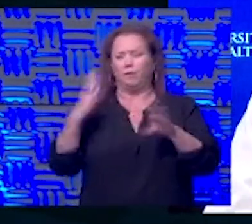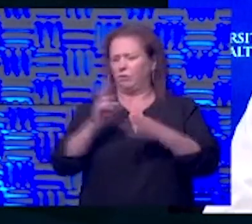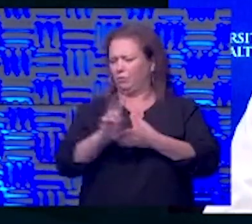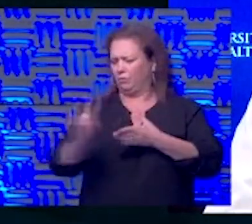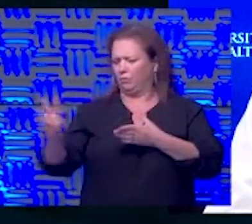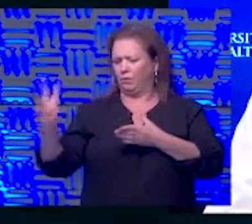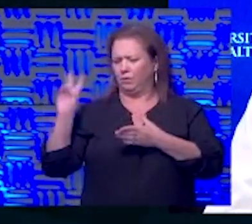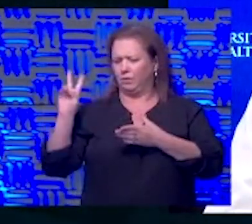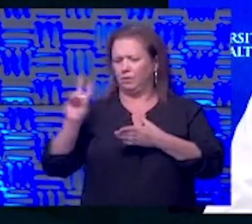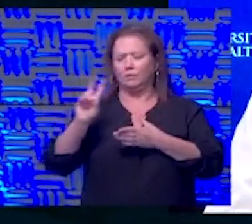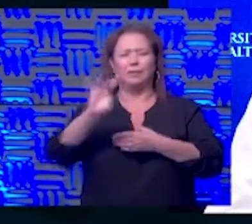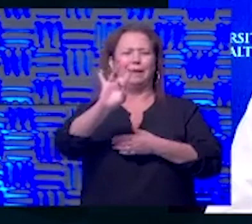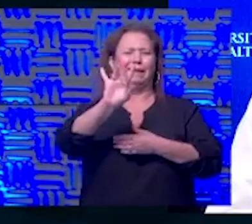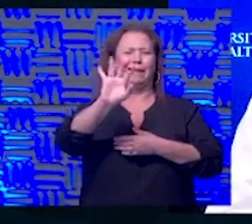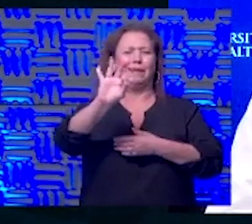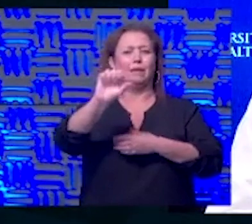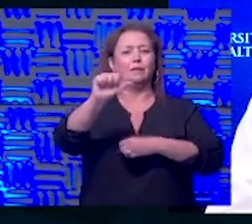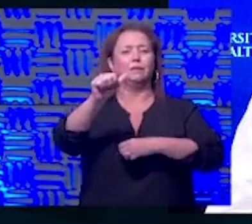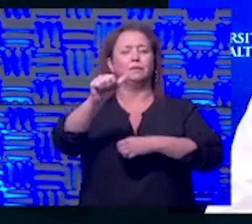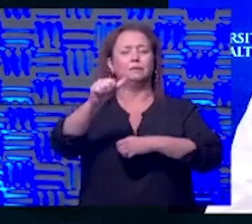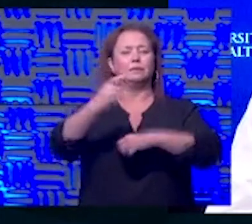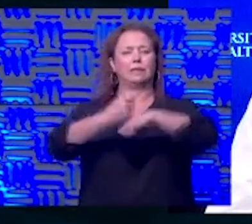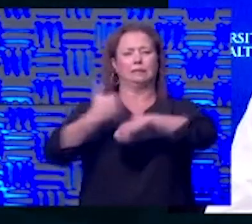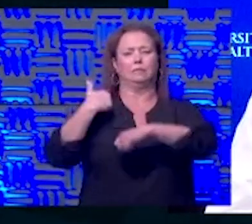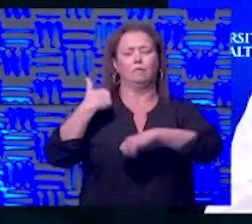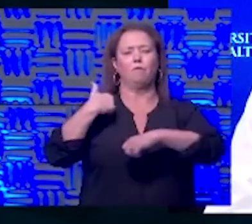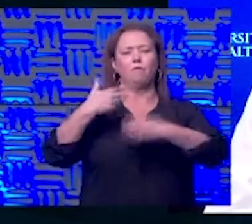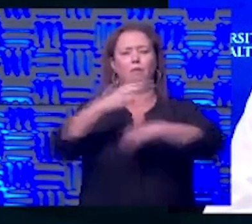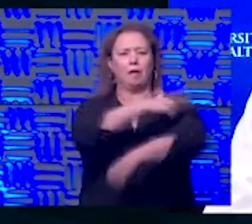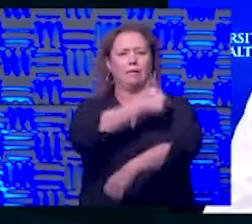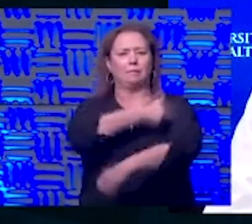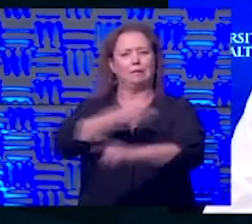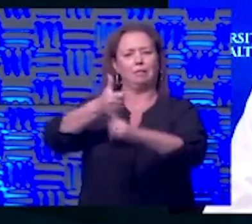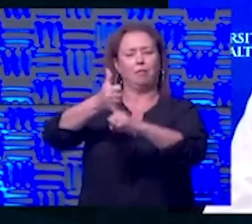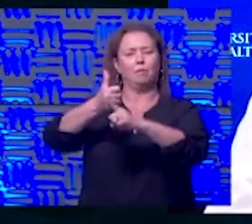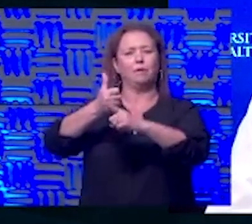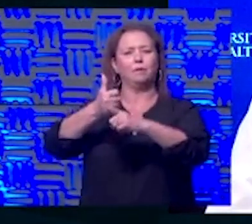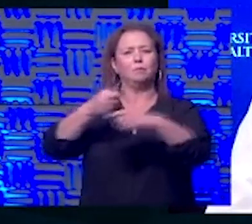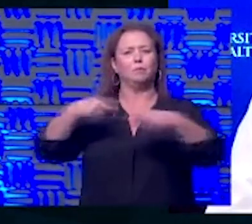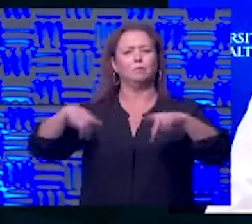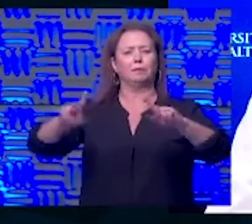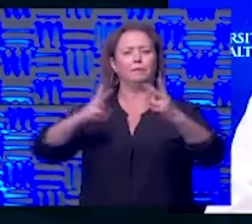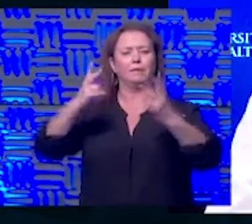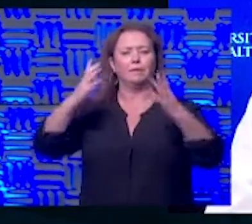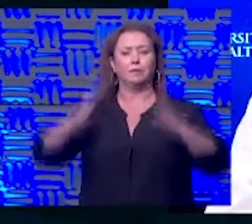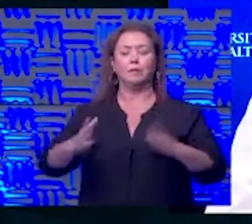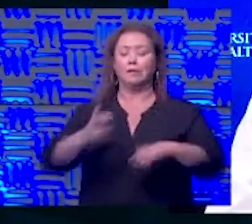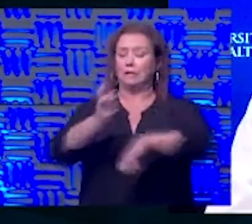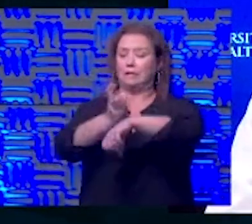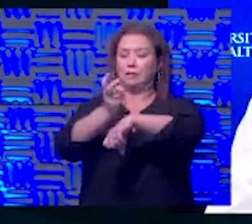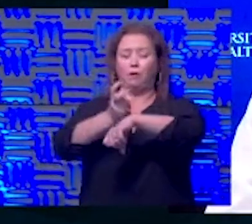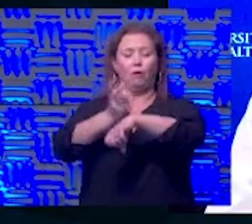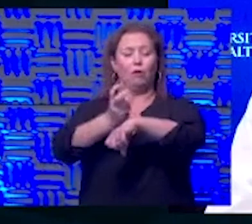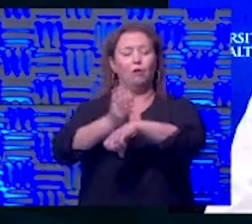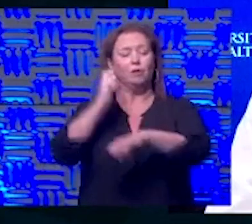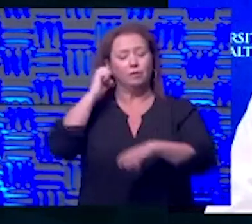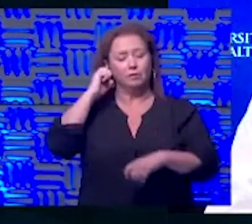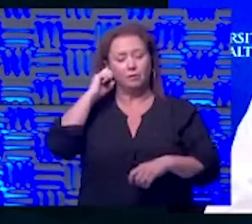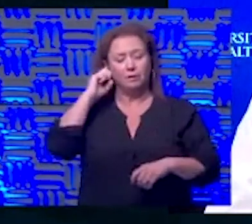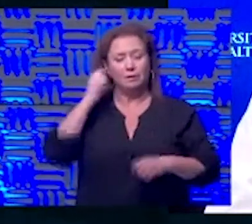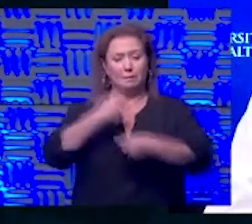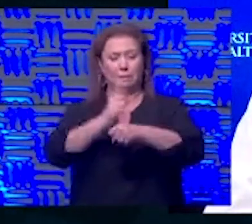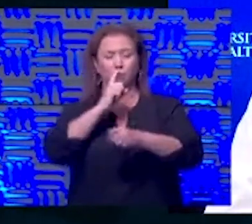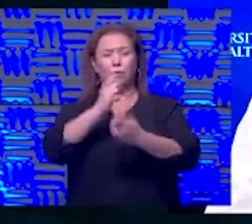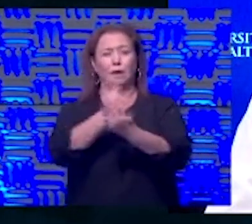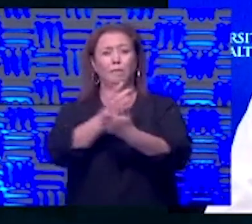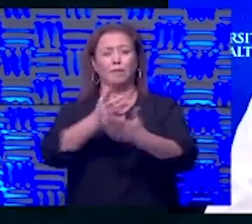week, about 8-9 days ago. And you know, it is hard. It's hard to police. It's hard to make sure that you got it done right. But